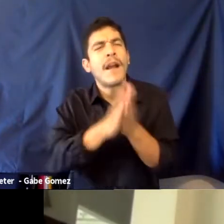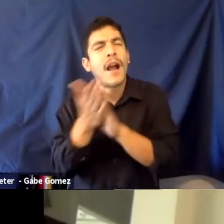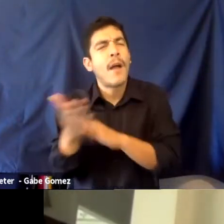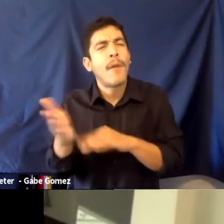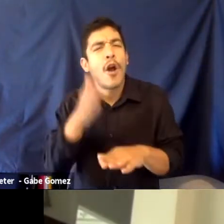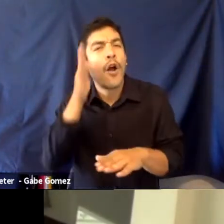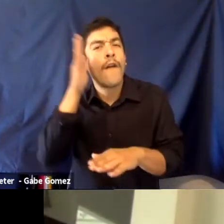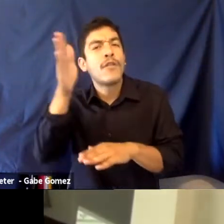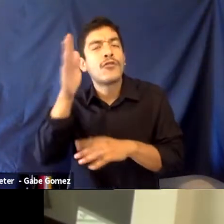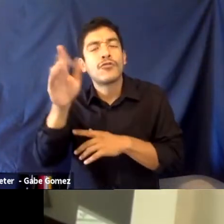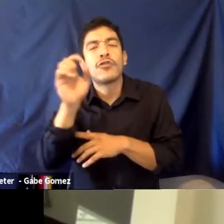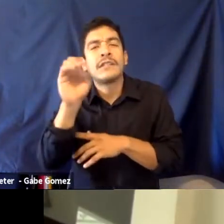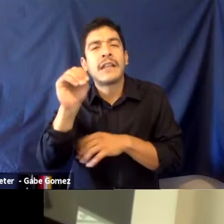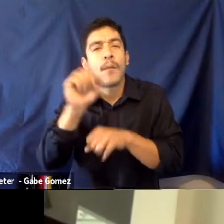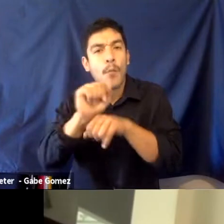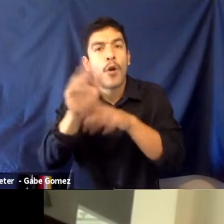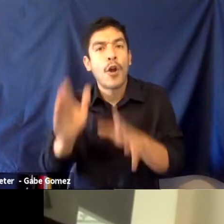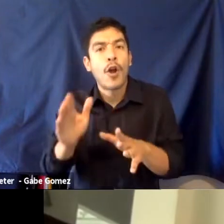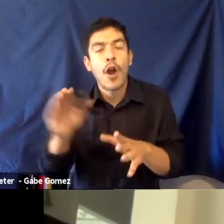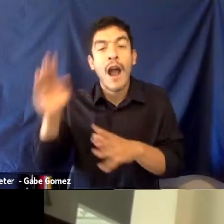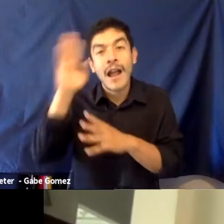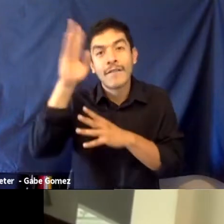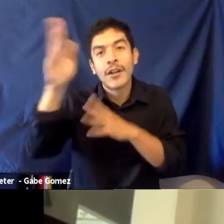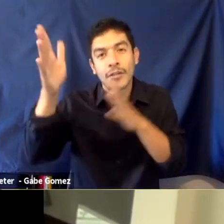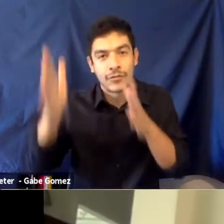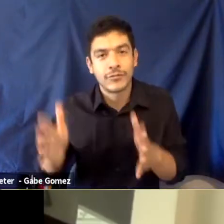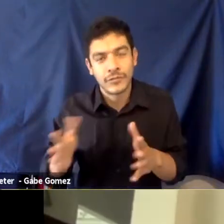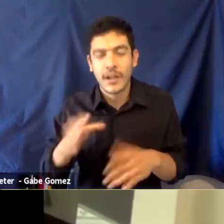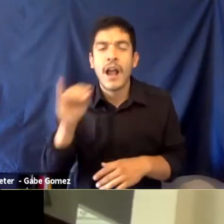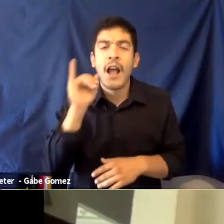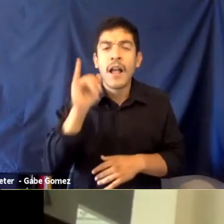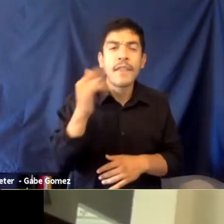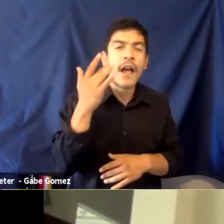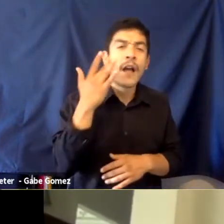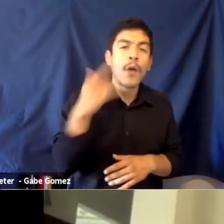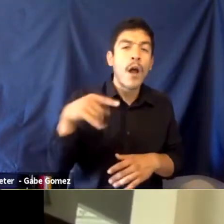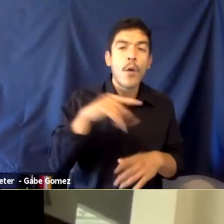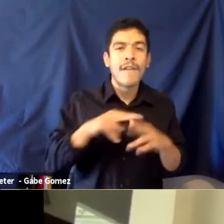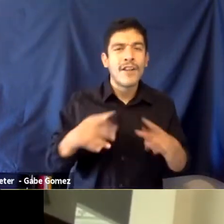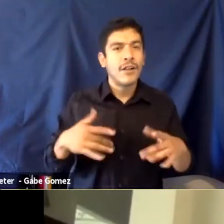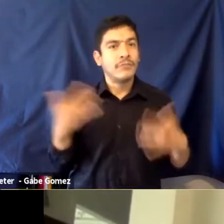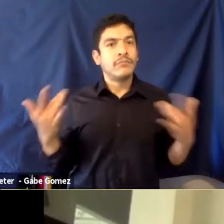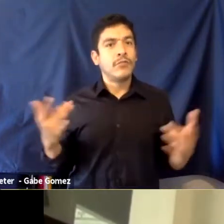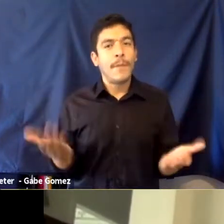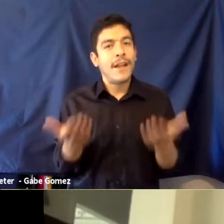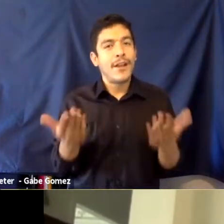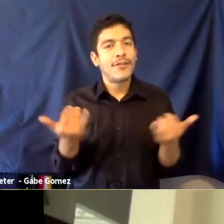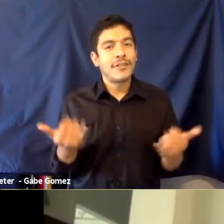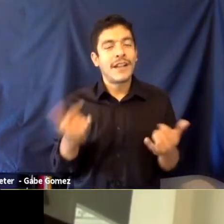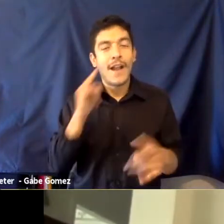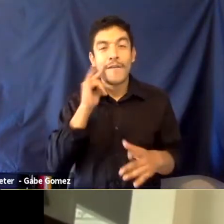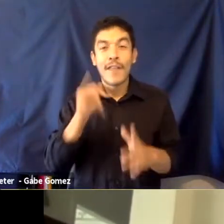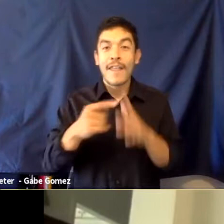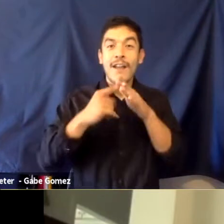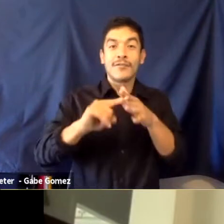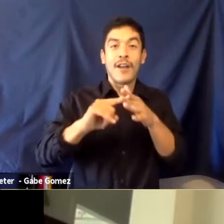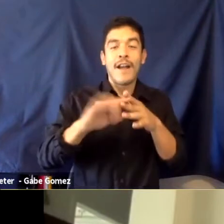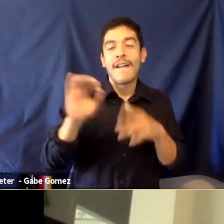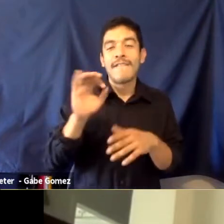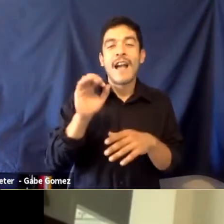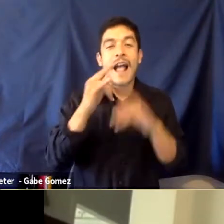STEM visionaries and innovators. And this is why we are so thrilled to be here today for the launch of Camp